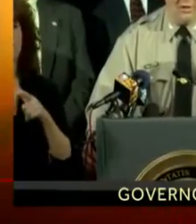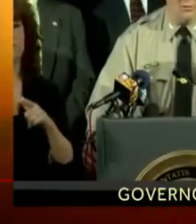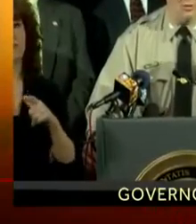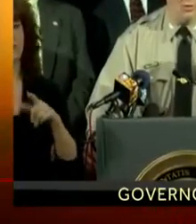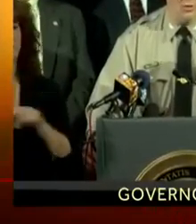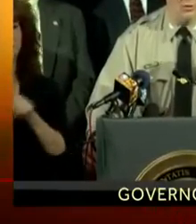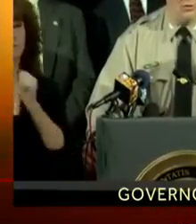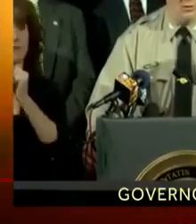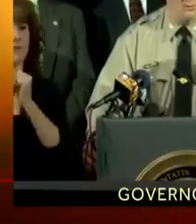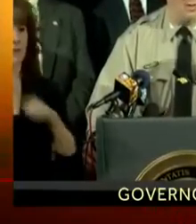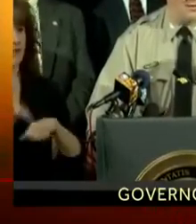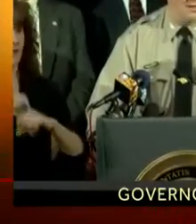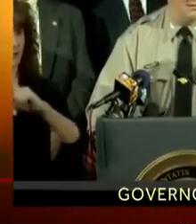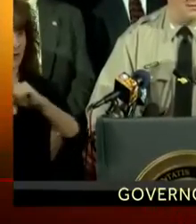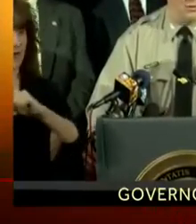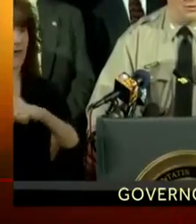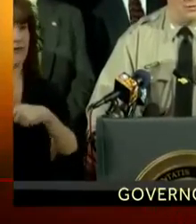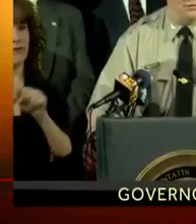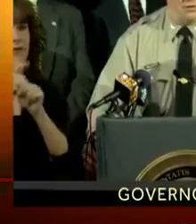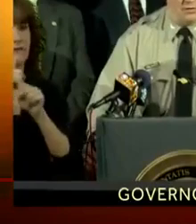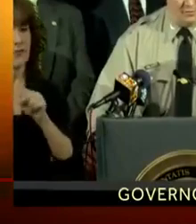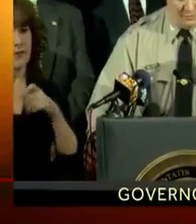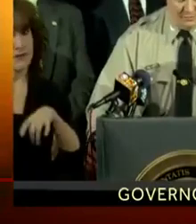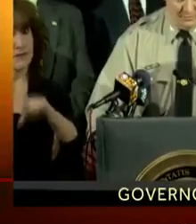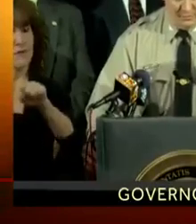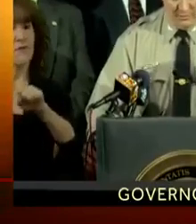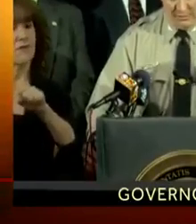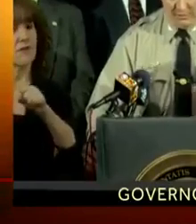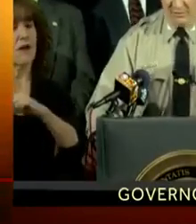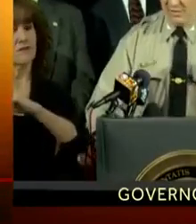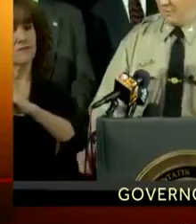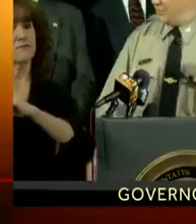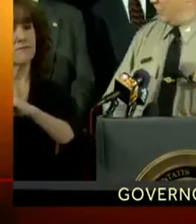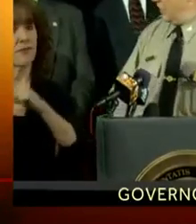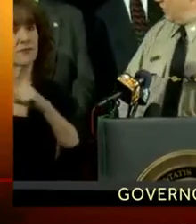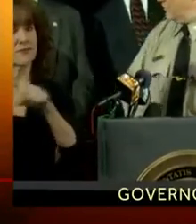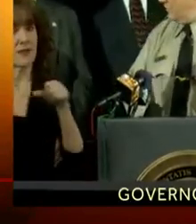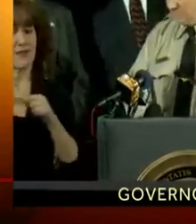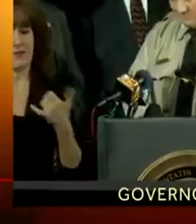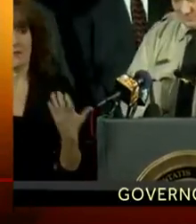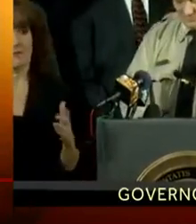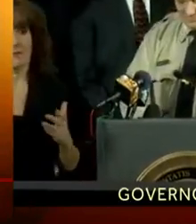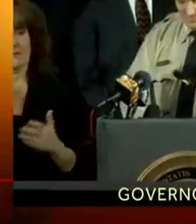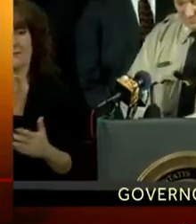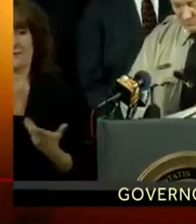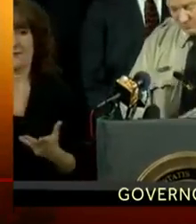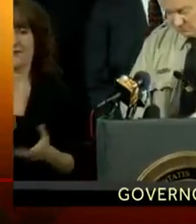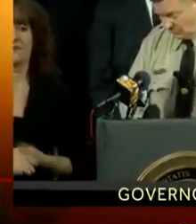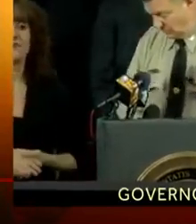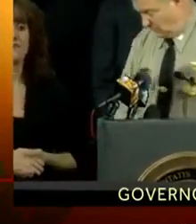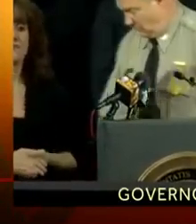Guard as they come on board to maintain security of those areas. At this time, that's all I have.